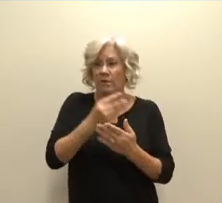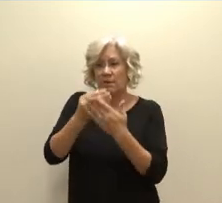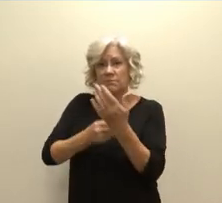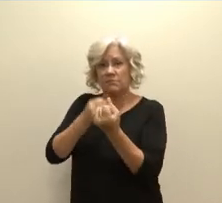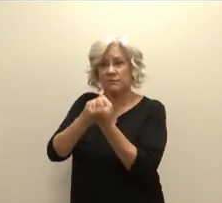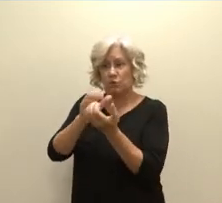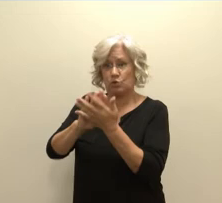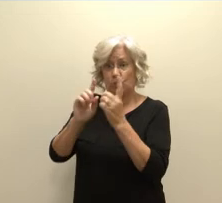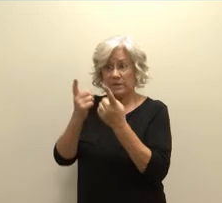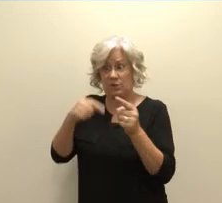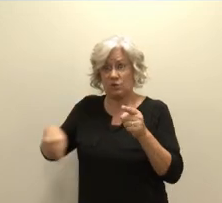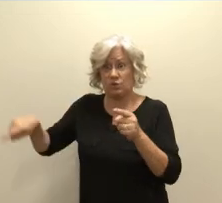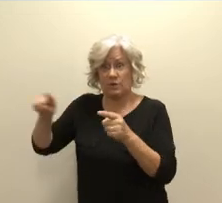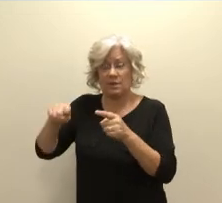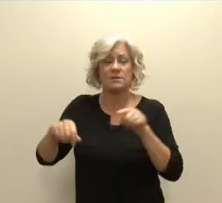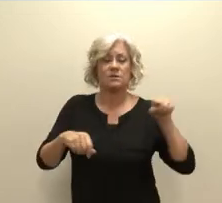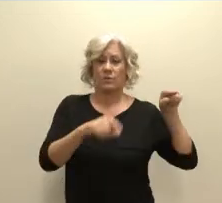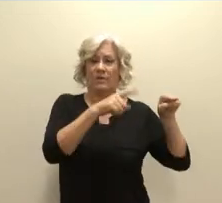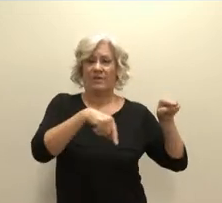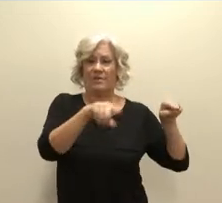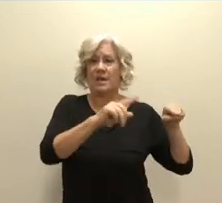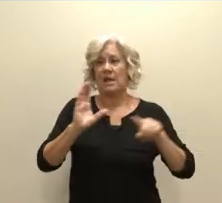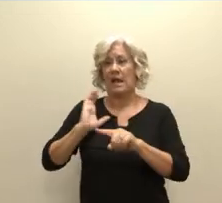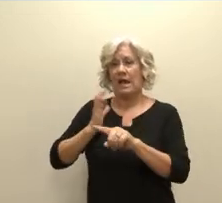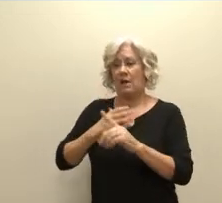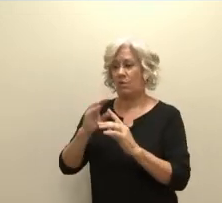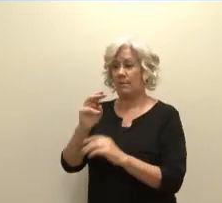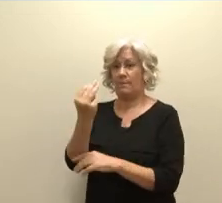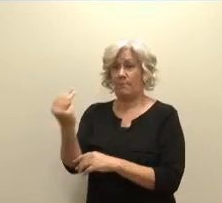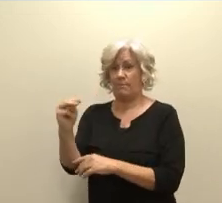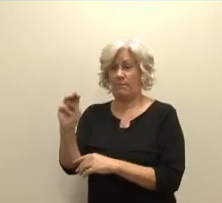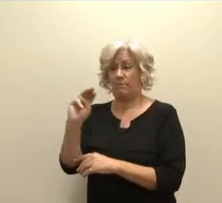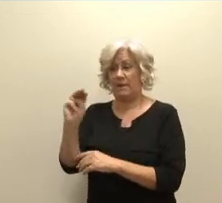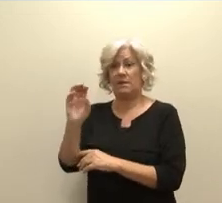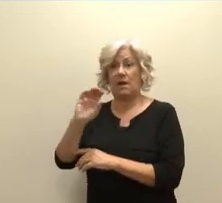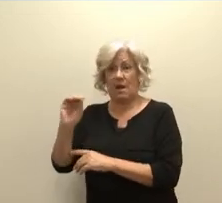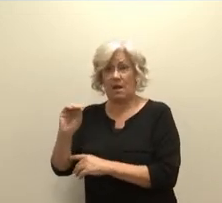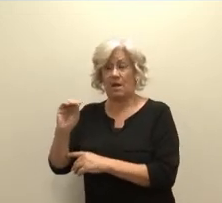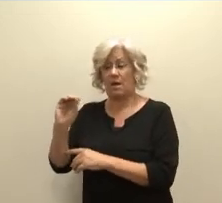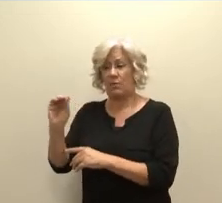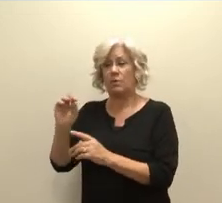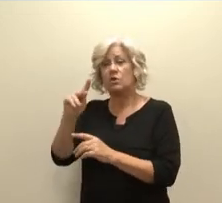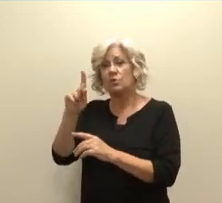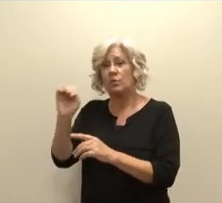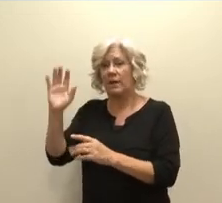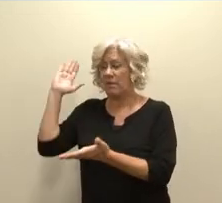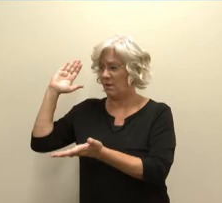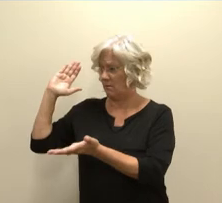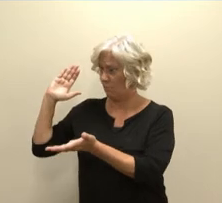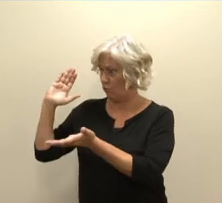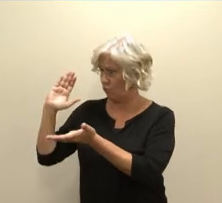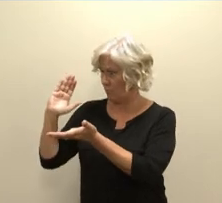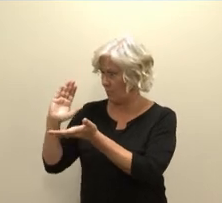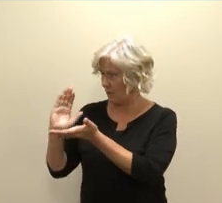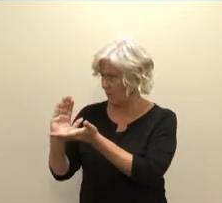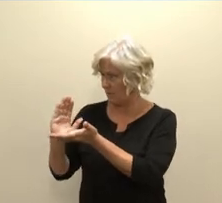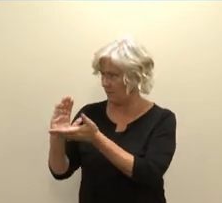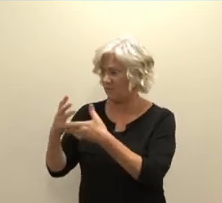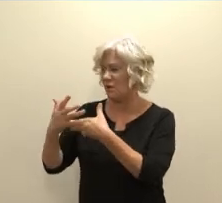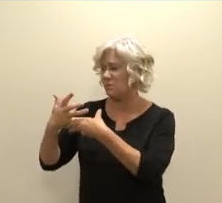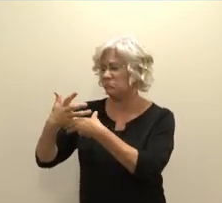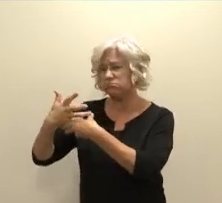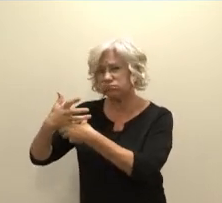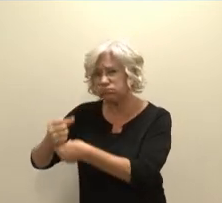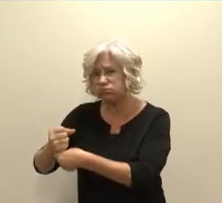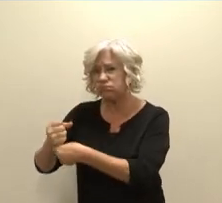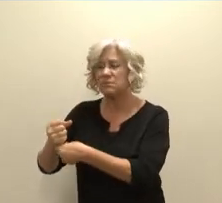year, and they compressed our maintenance and operations rate by about 93 cents. The rate is